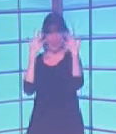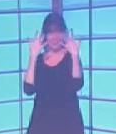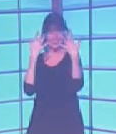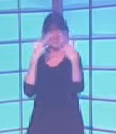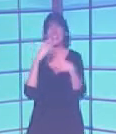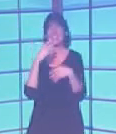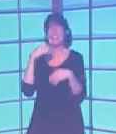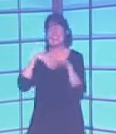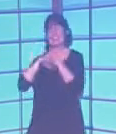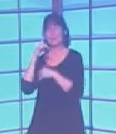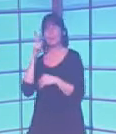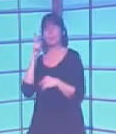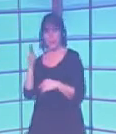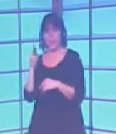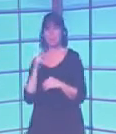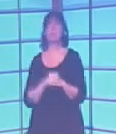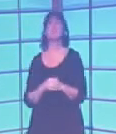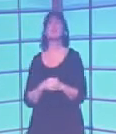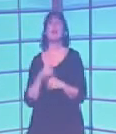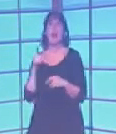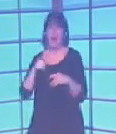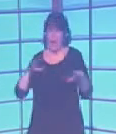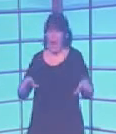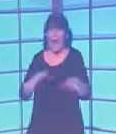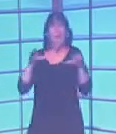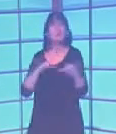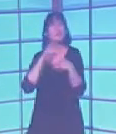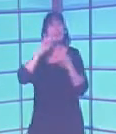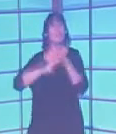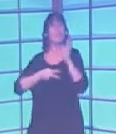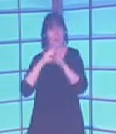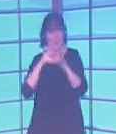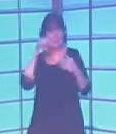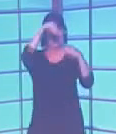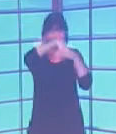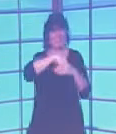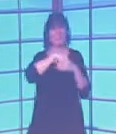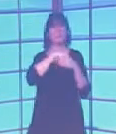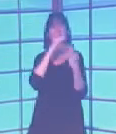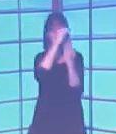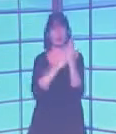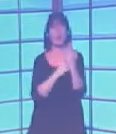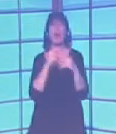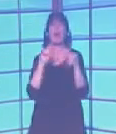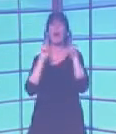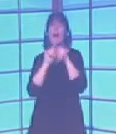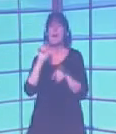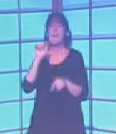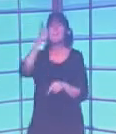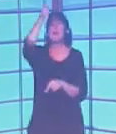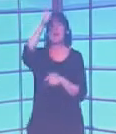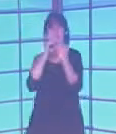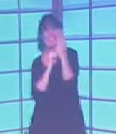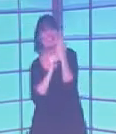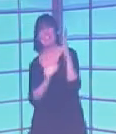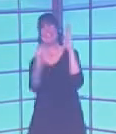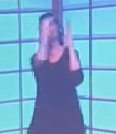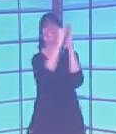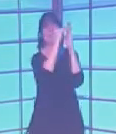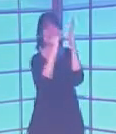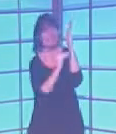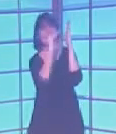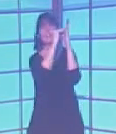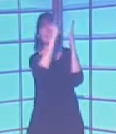club or venue also receives an action plan as part of their audit. This is aimed at helping them prioritise future improvements as part of the venue's